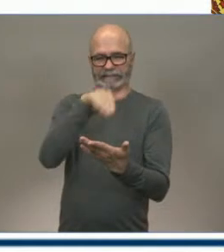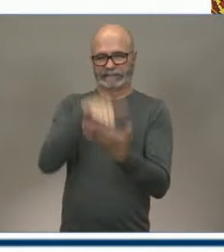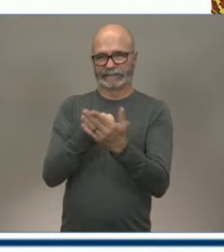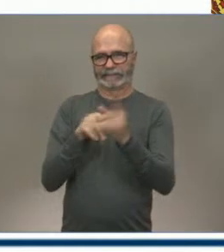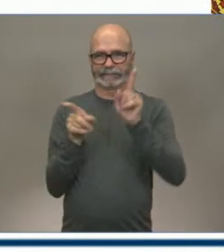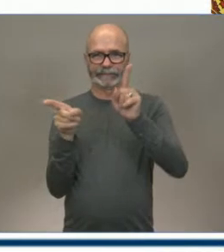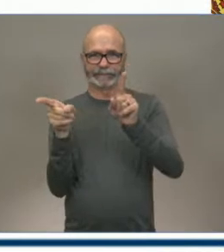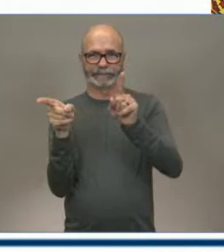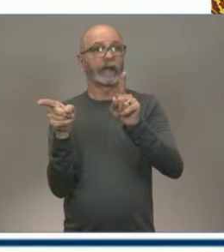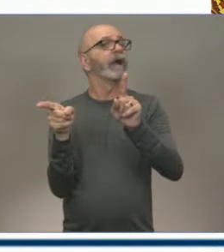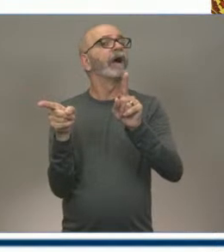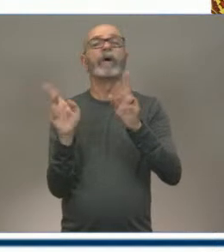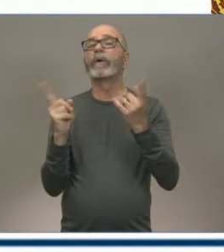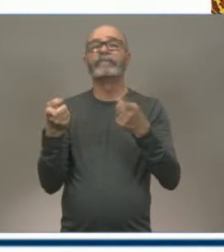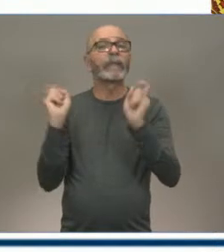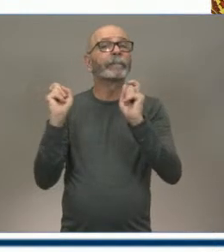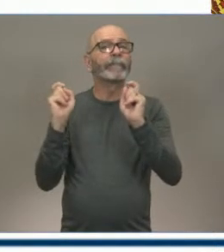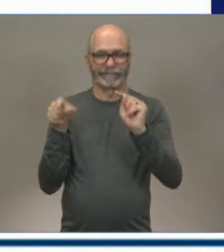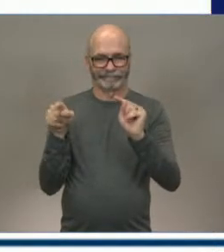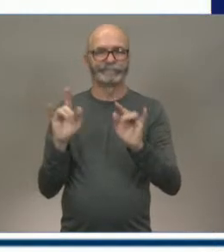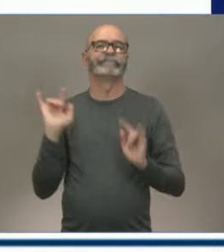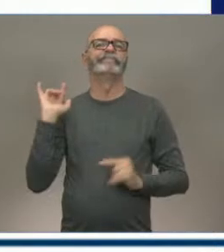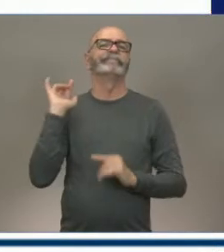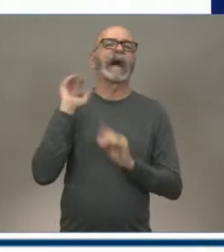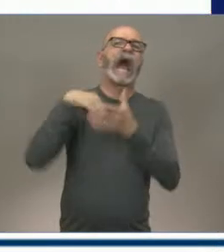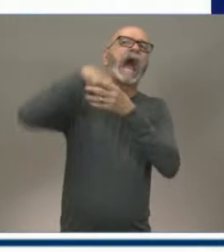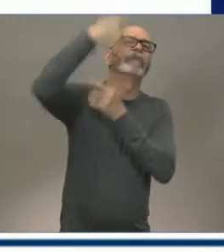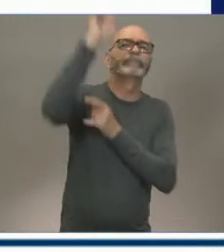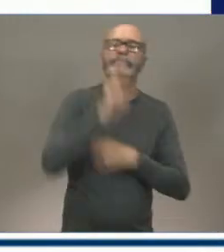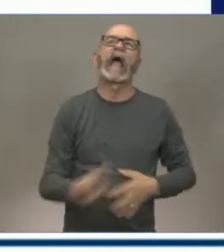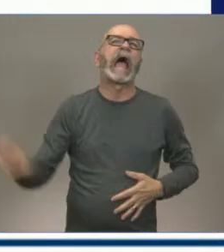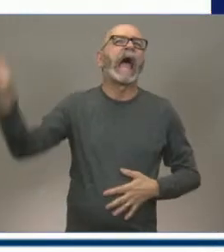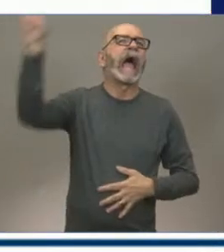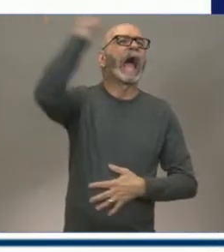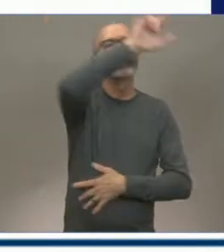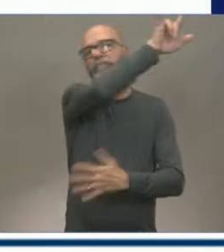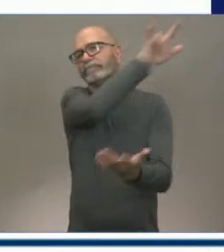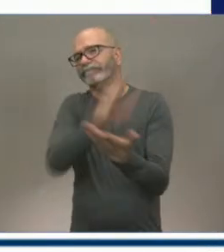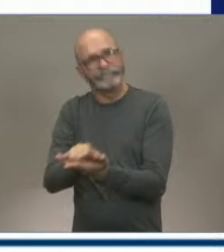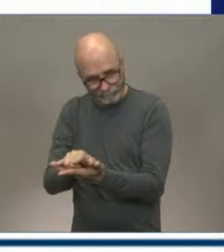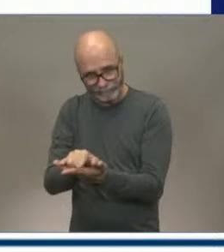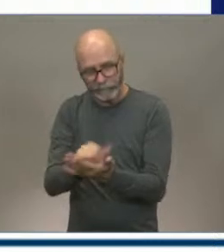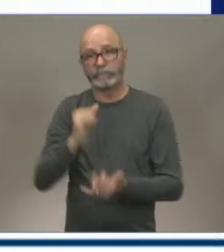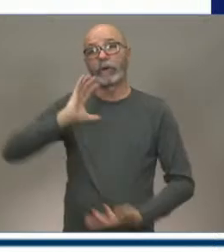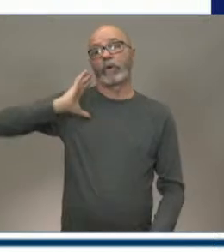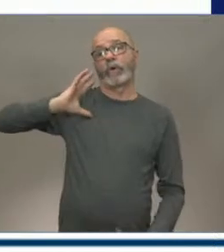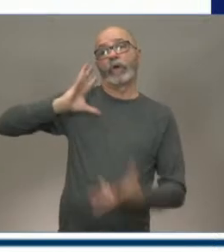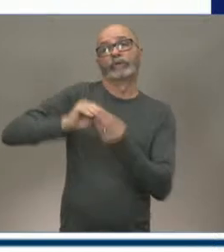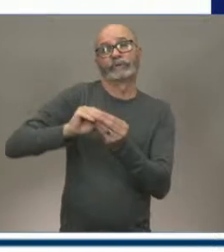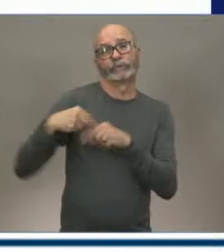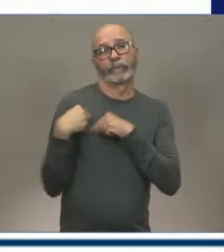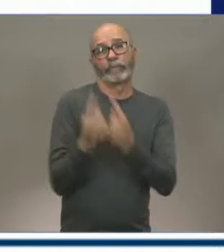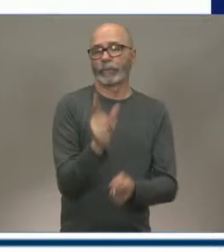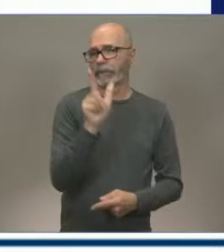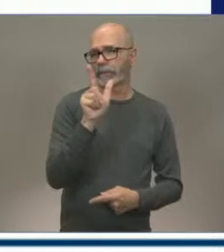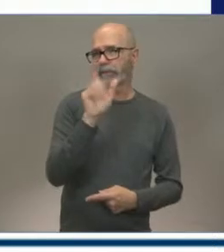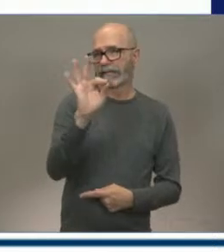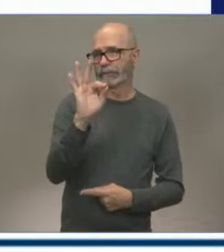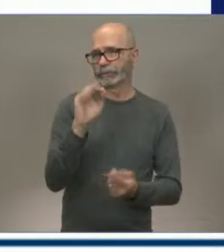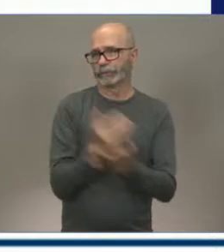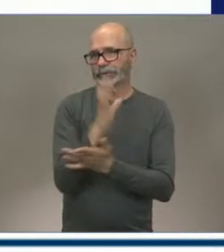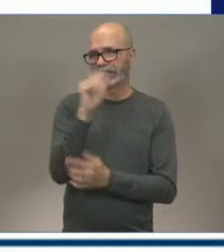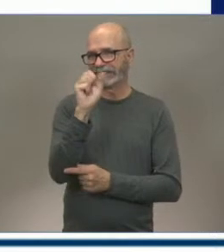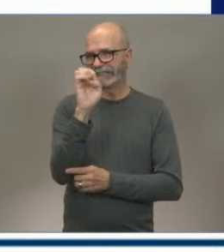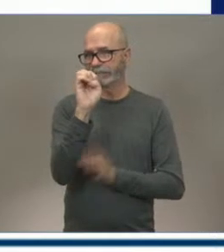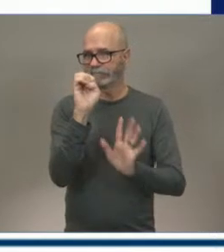travel outside of Atlantic Canada. There are now 29 active cases in our province, and we are keeping the numbers down, and I want to thank